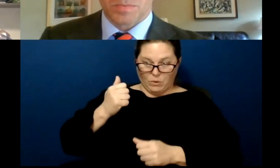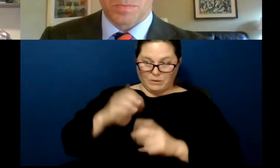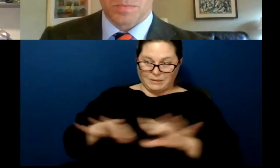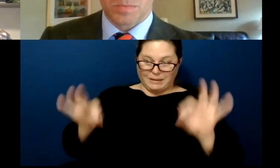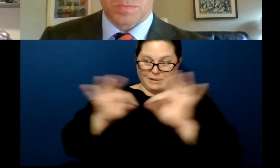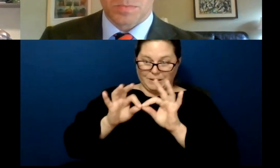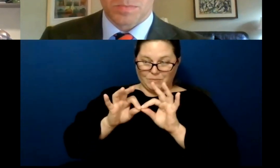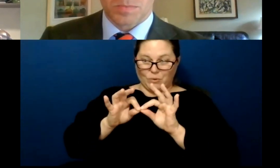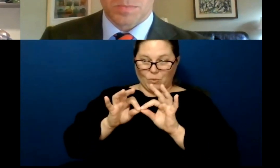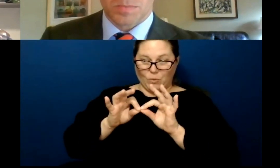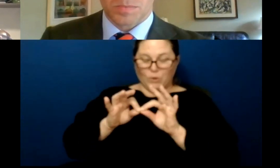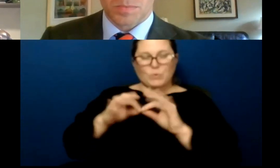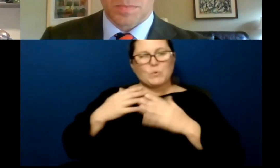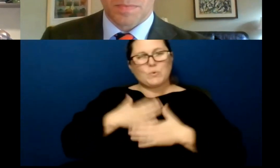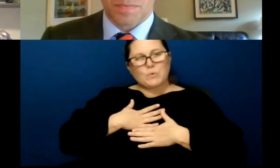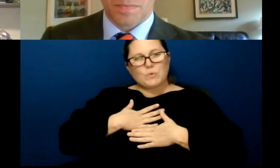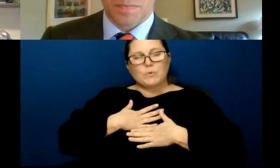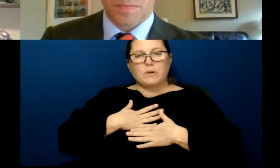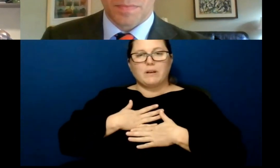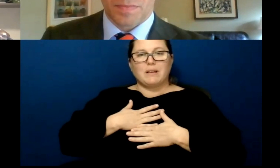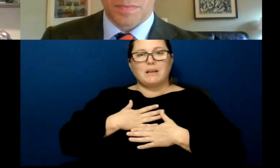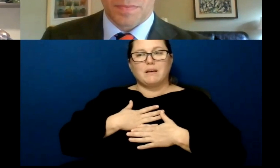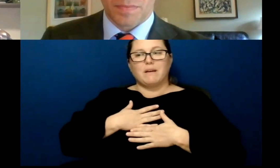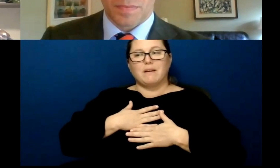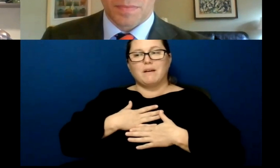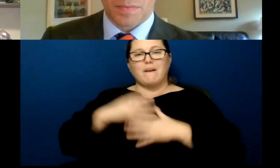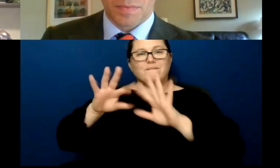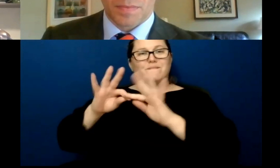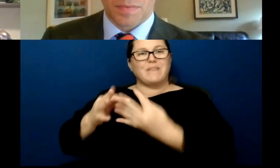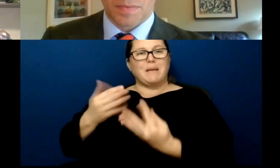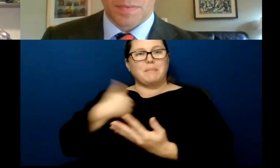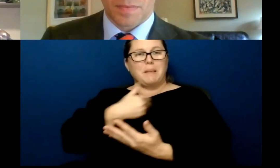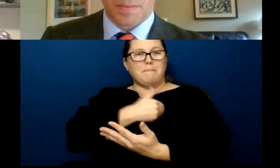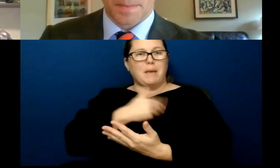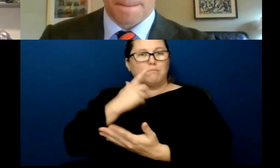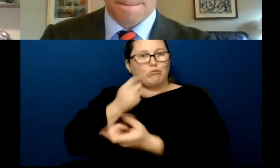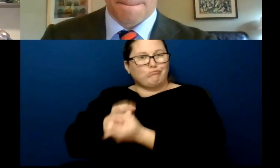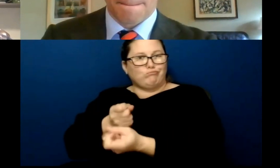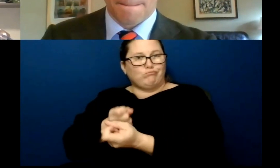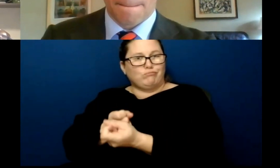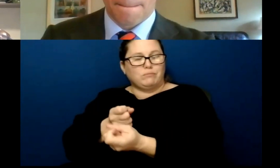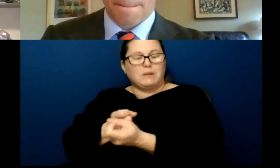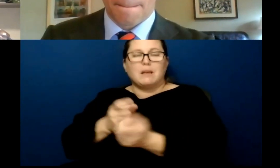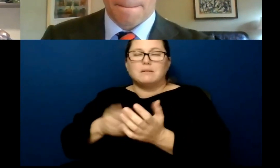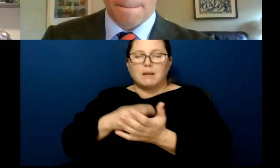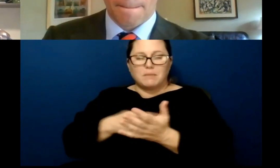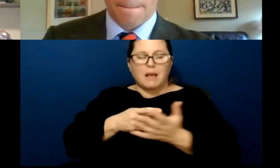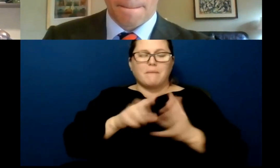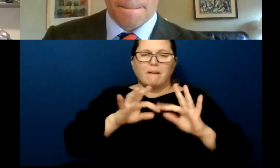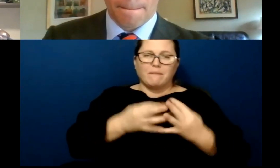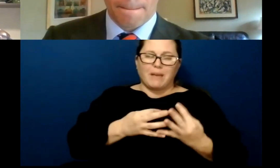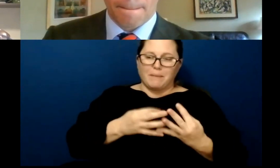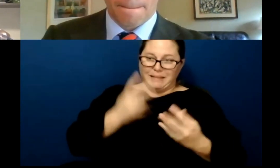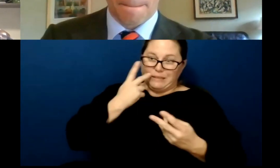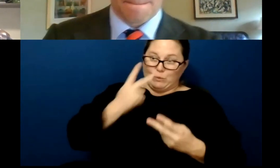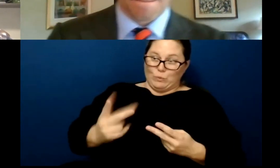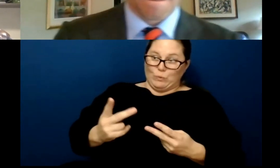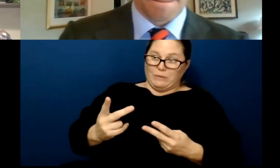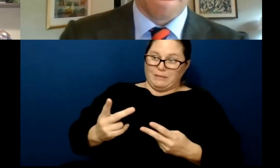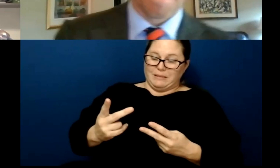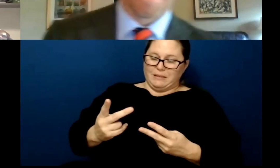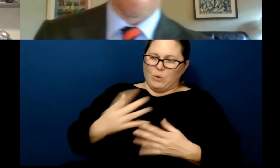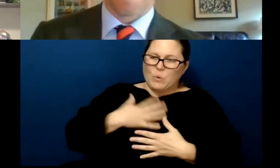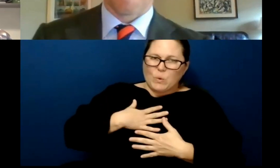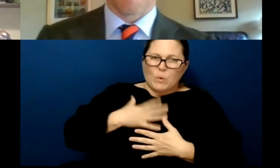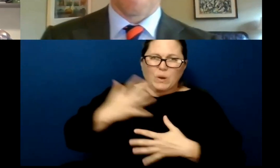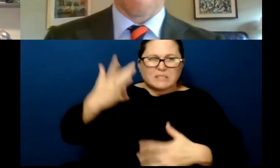members. Sometimes it's hardest for people to see their loved ones in these terrible situations that may